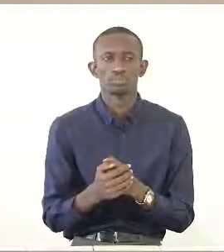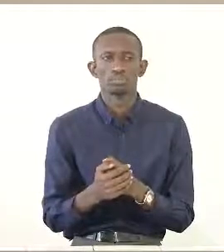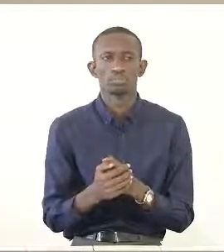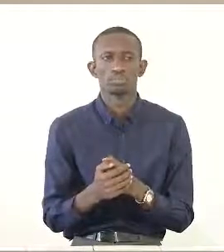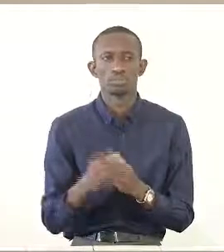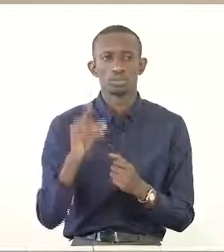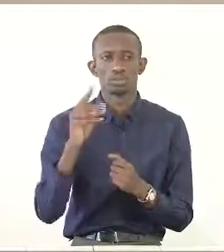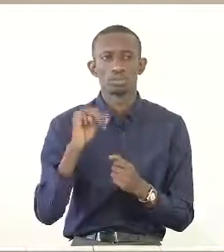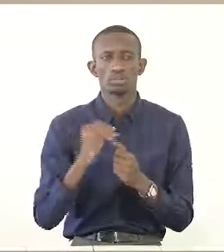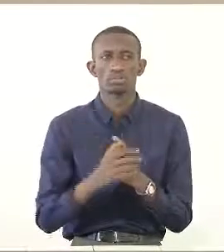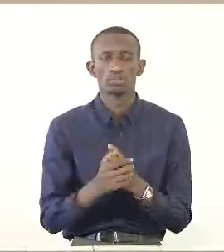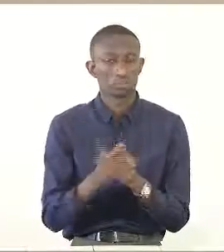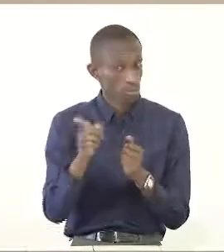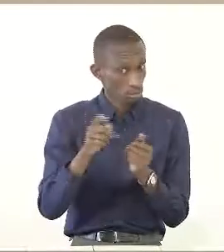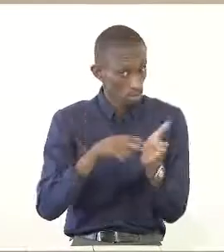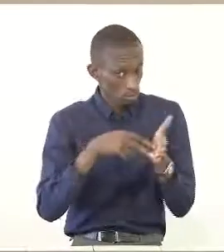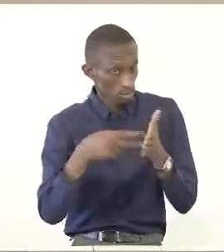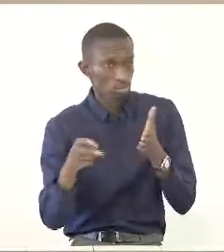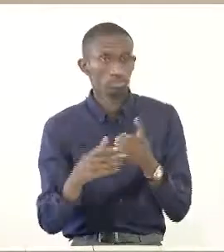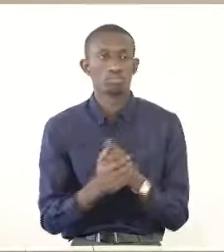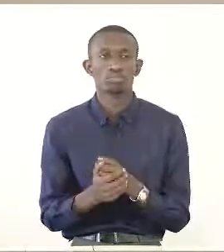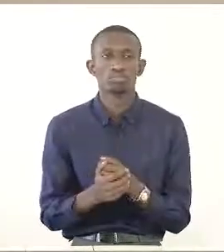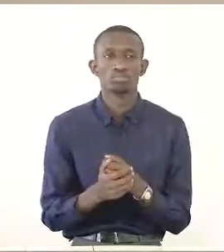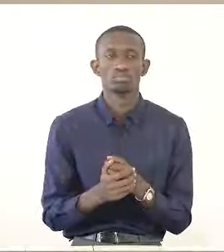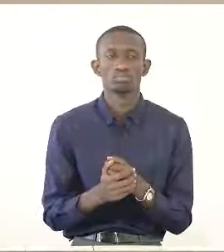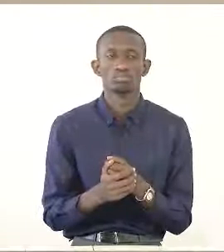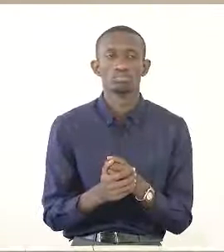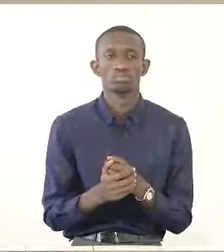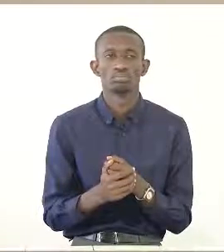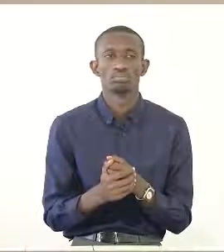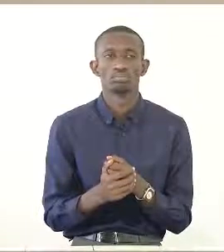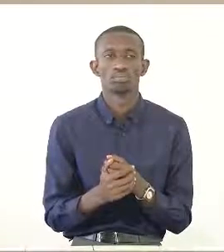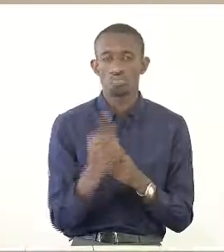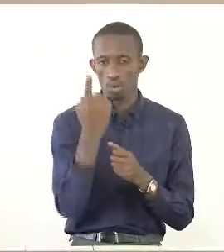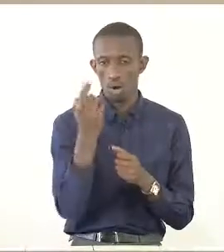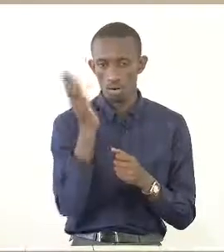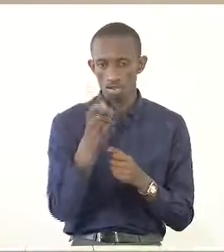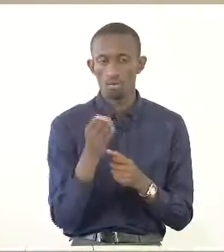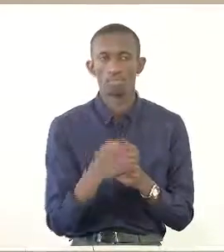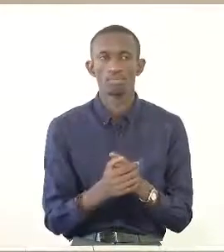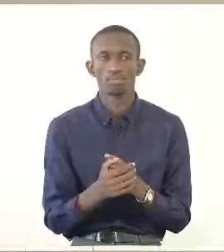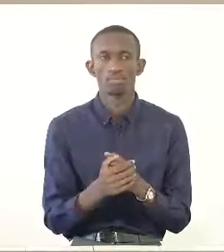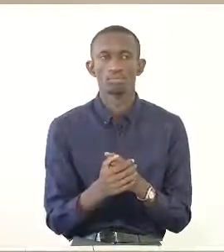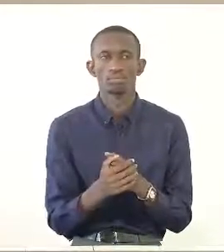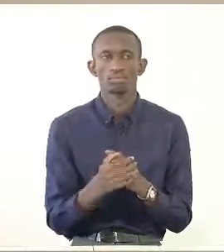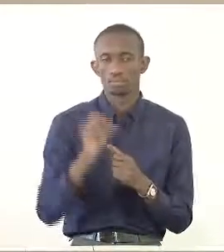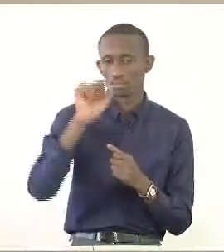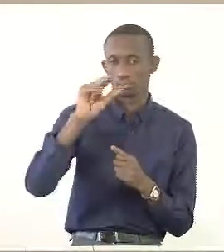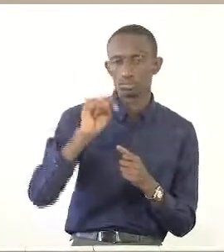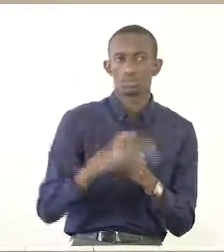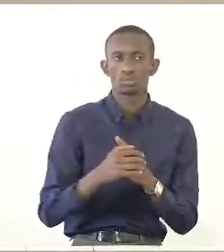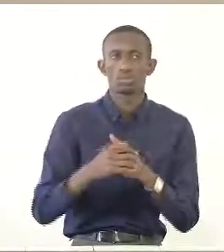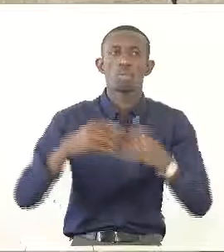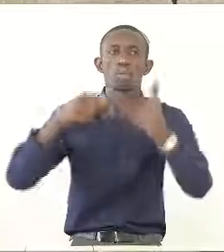half sine inverse of m plus c. Then you replace m by